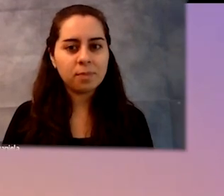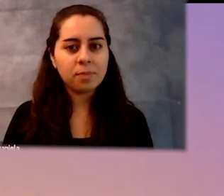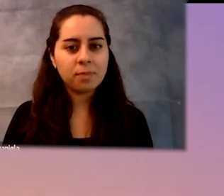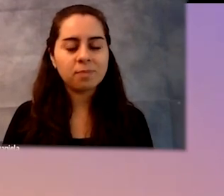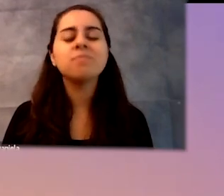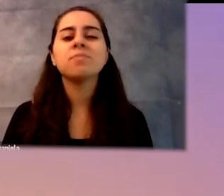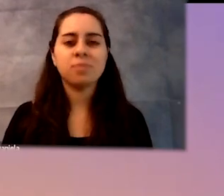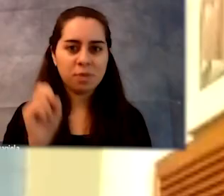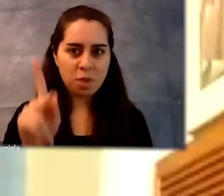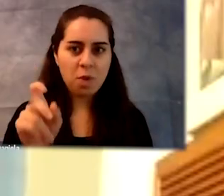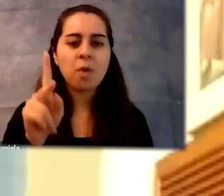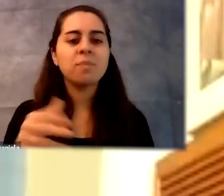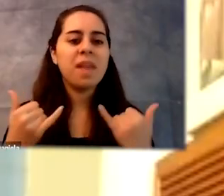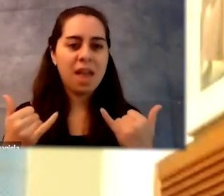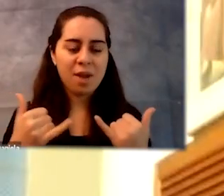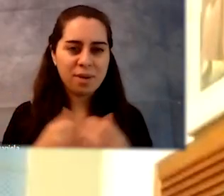Okay, there it goes.